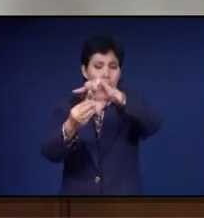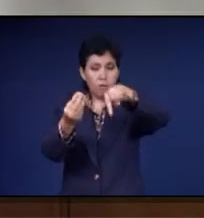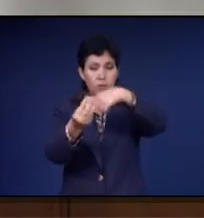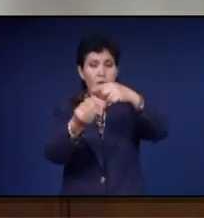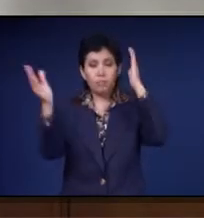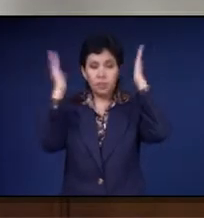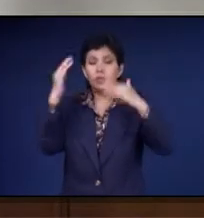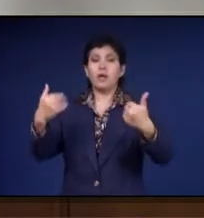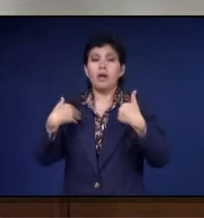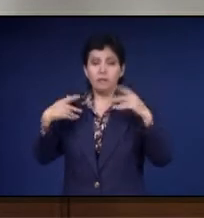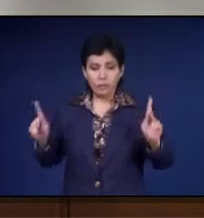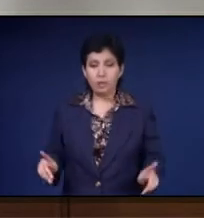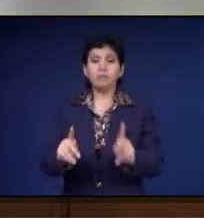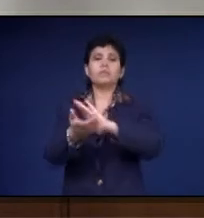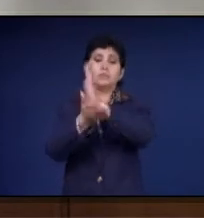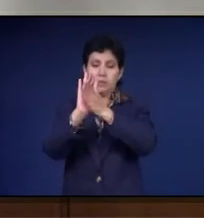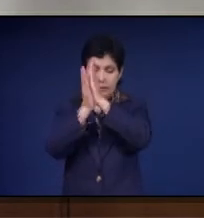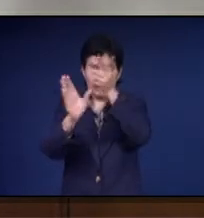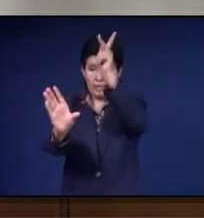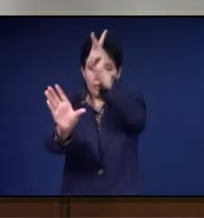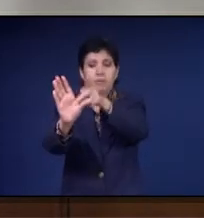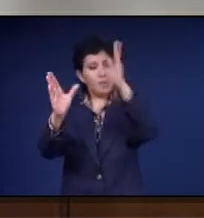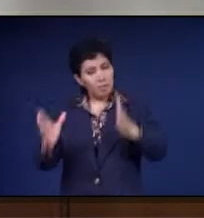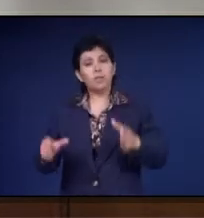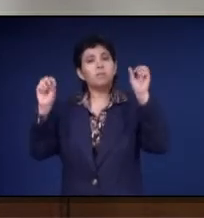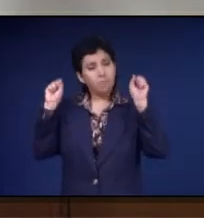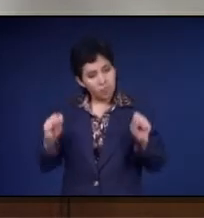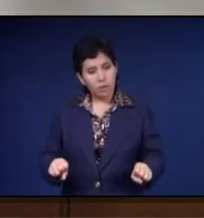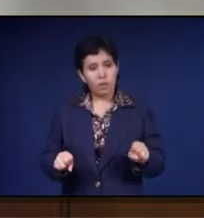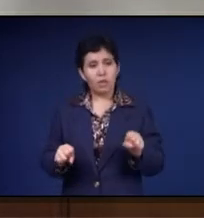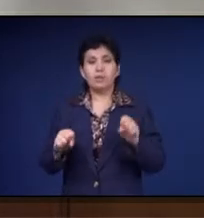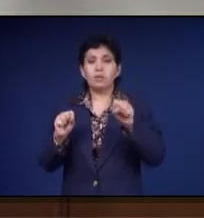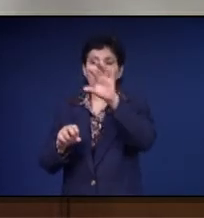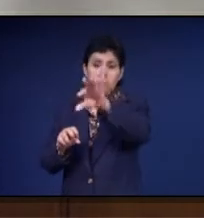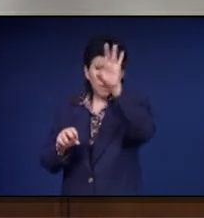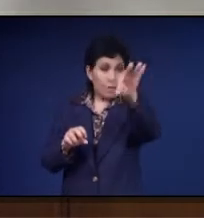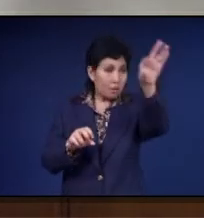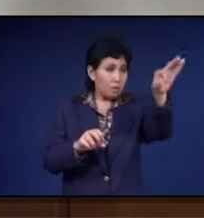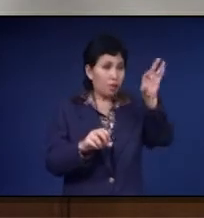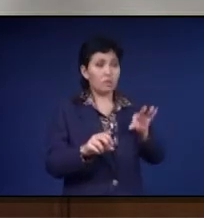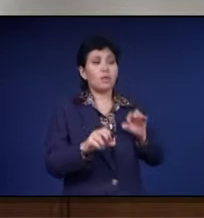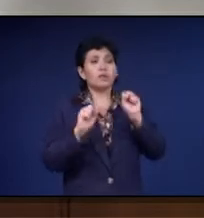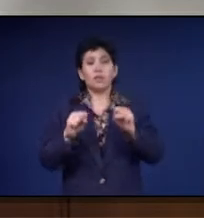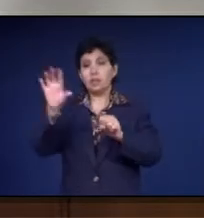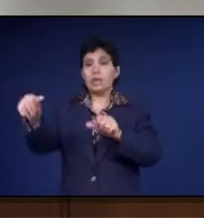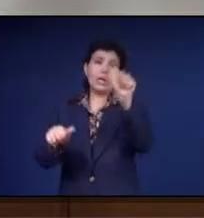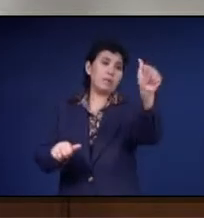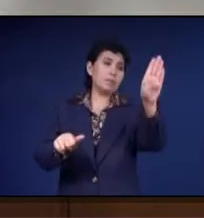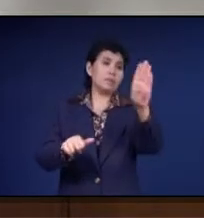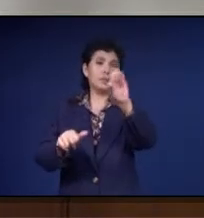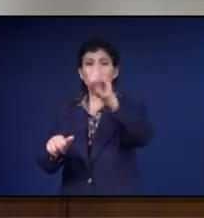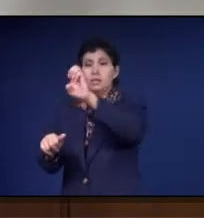equal chance to be participated in your experiment. You don't select specific people, but you can just select A, B, C,